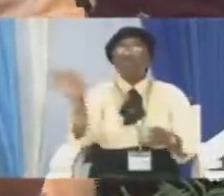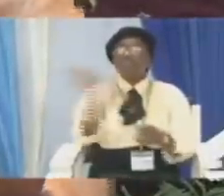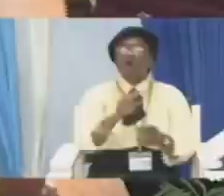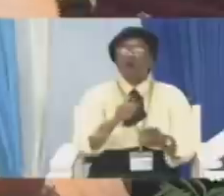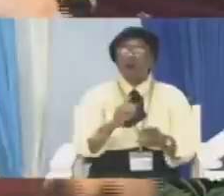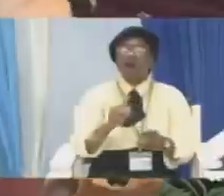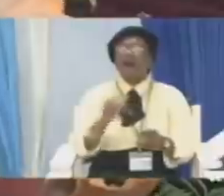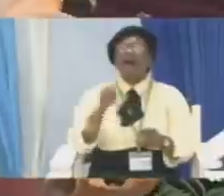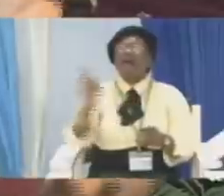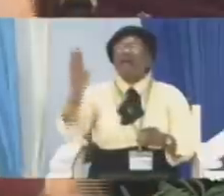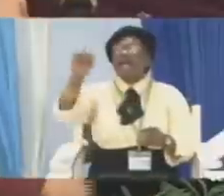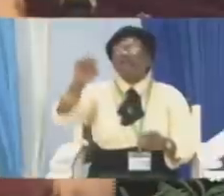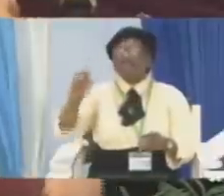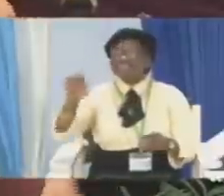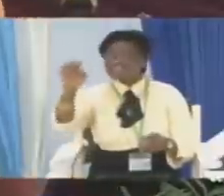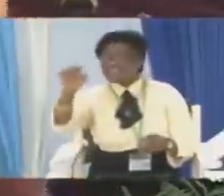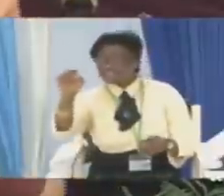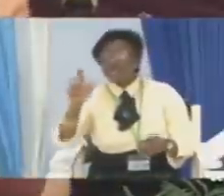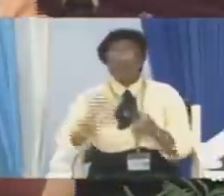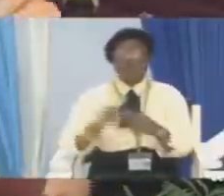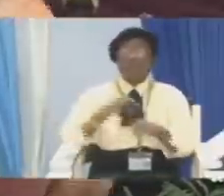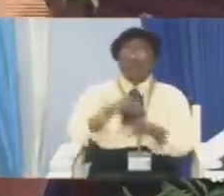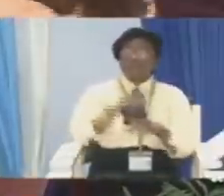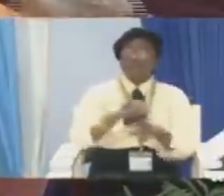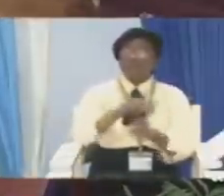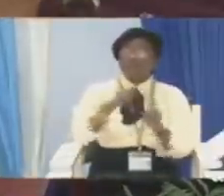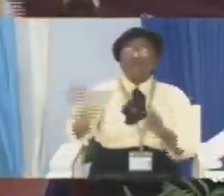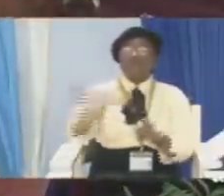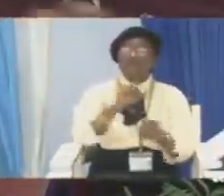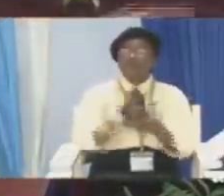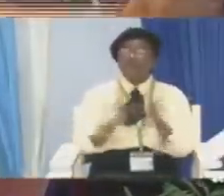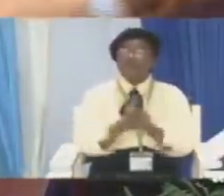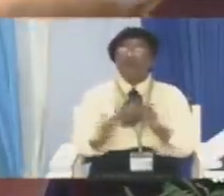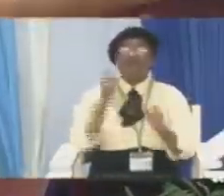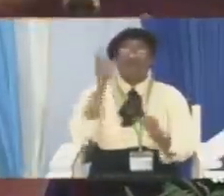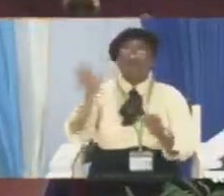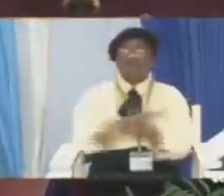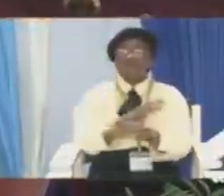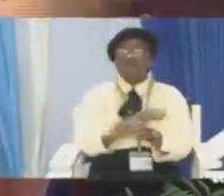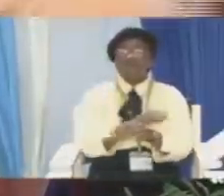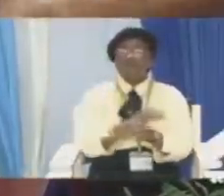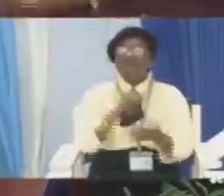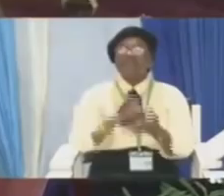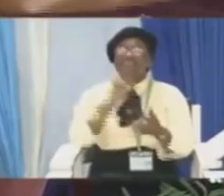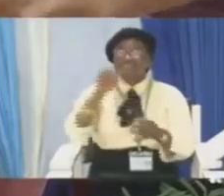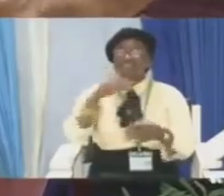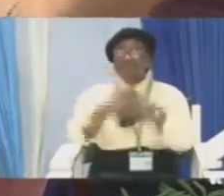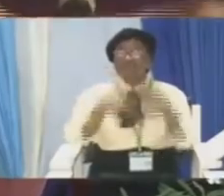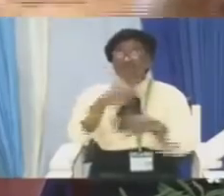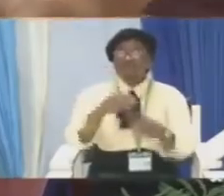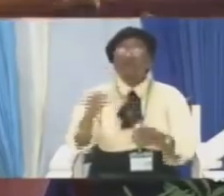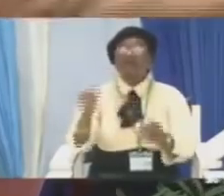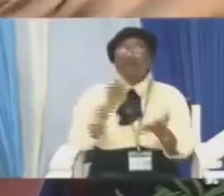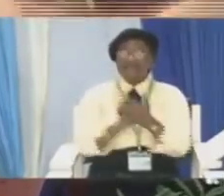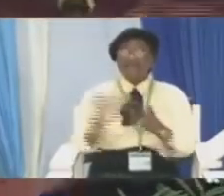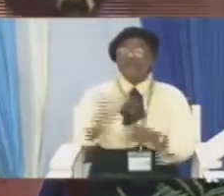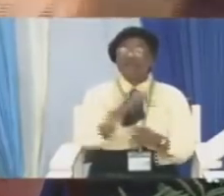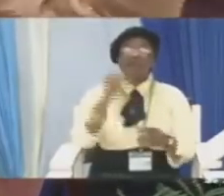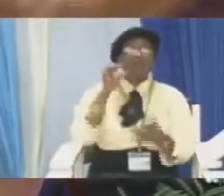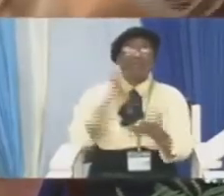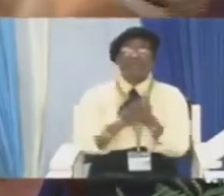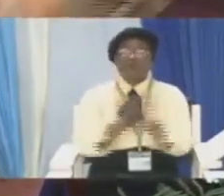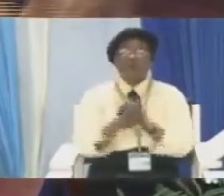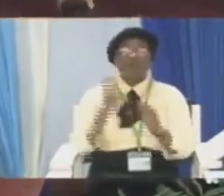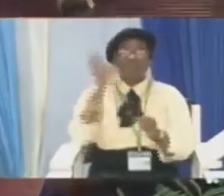message when you become fruitful. It is in the process of you becoming fruitful that God turns